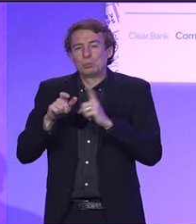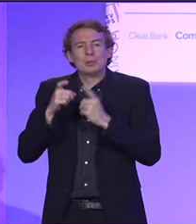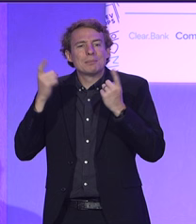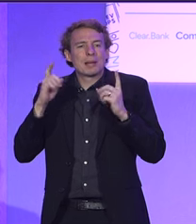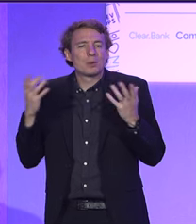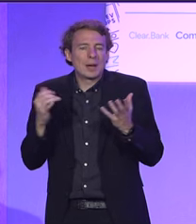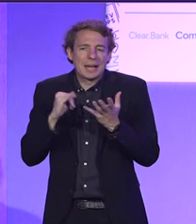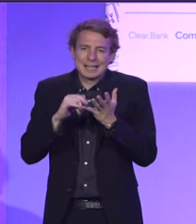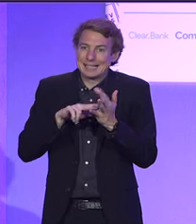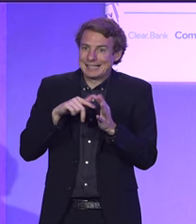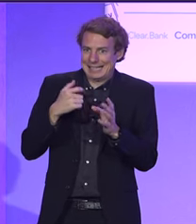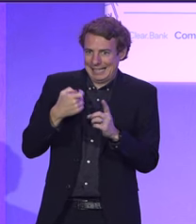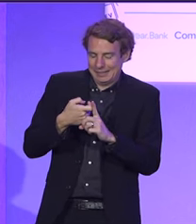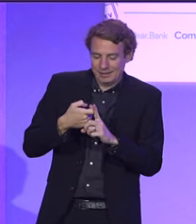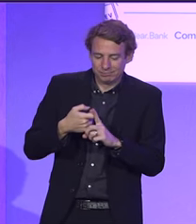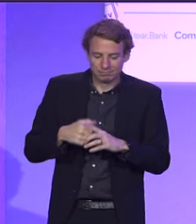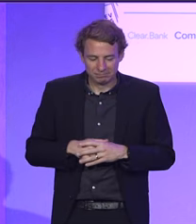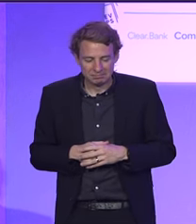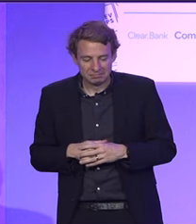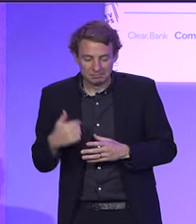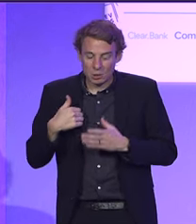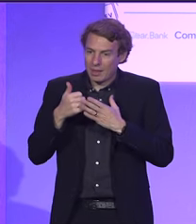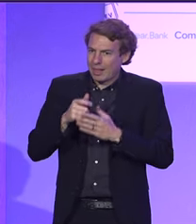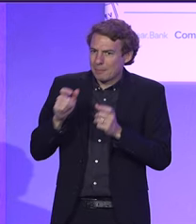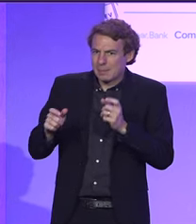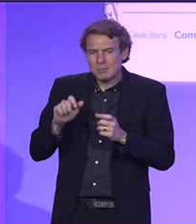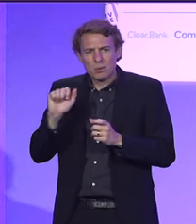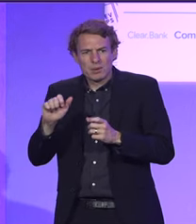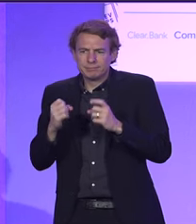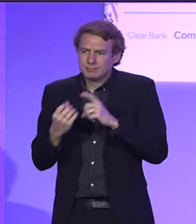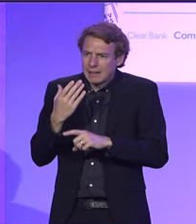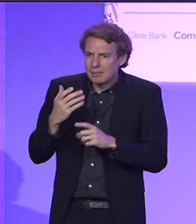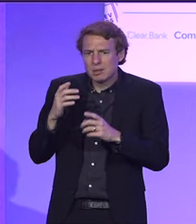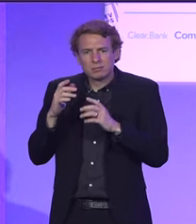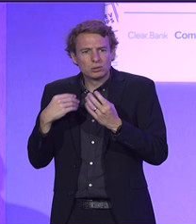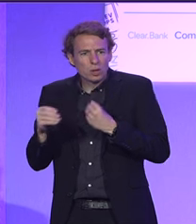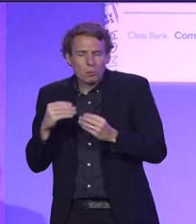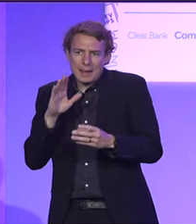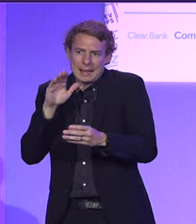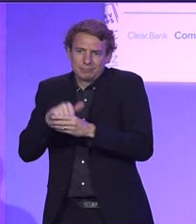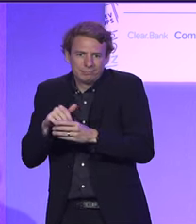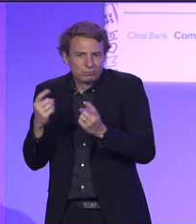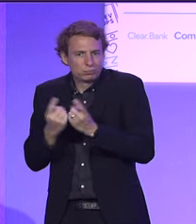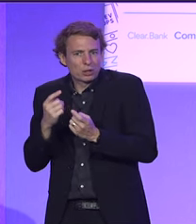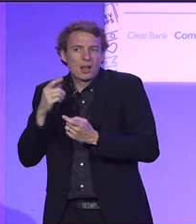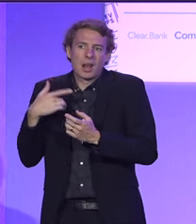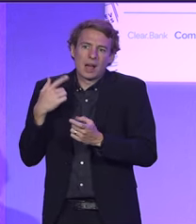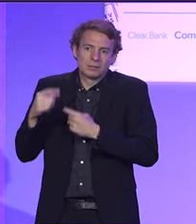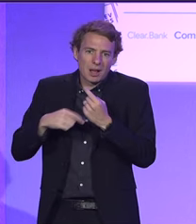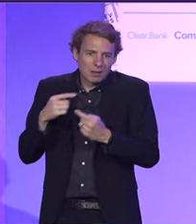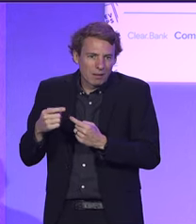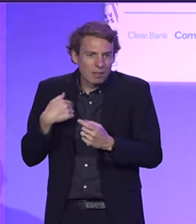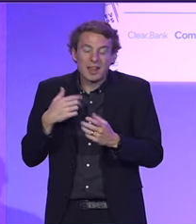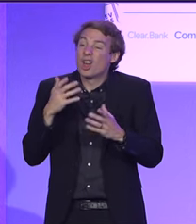adopt security into their software development life cycles. I also look after a community called DevSecCon, which is a global community, kind of taking the